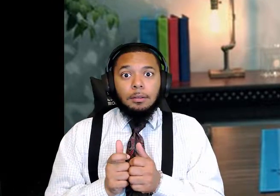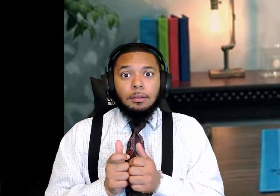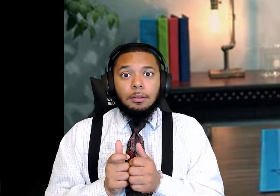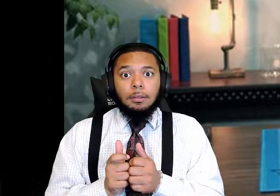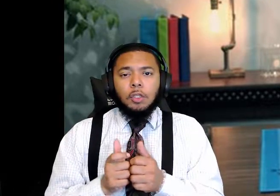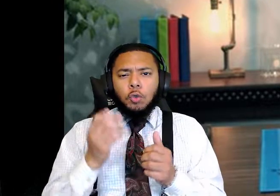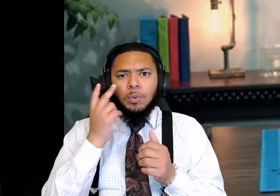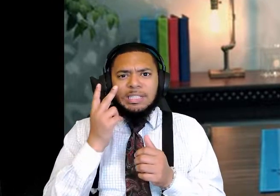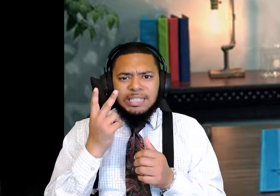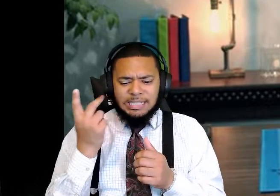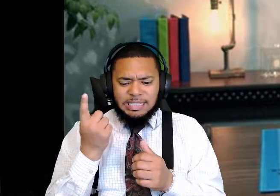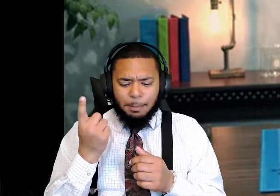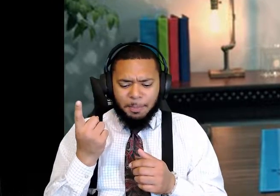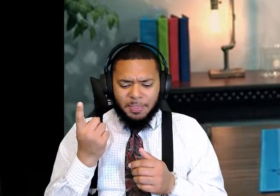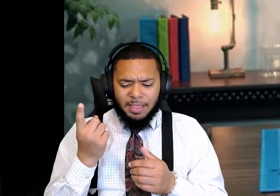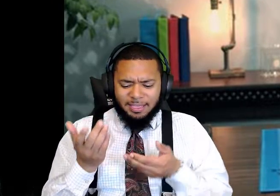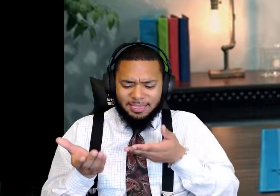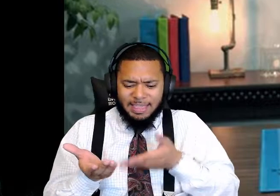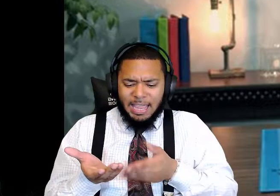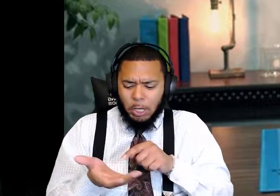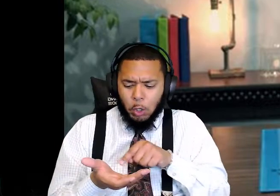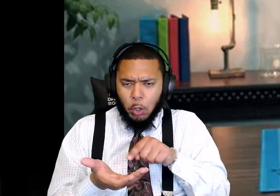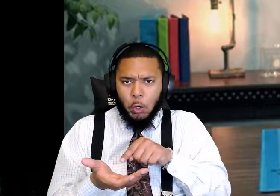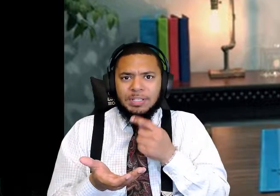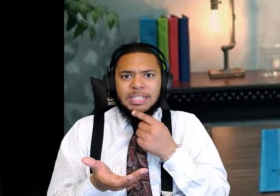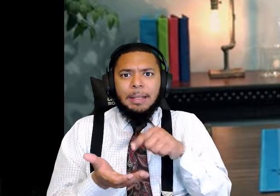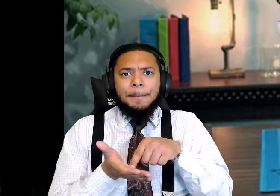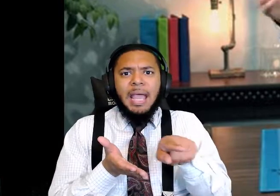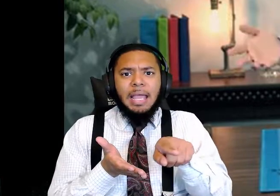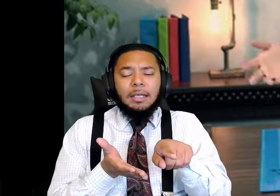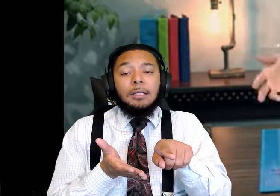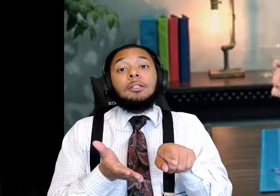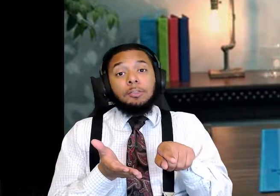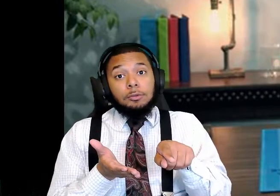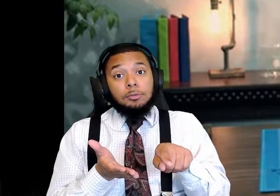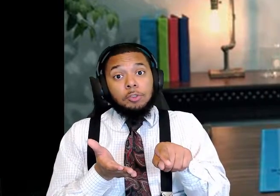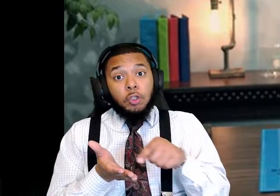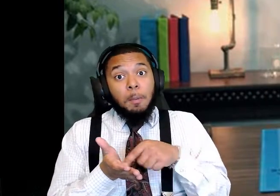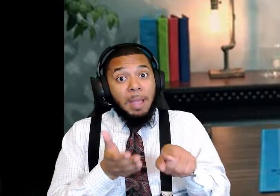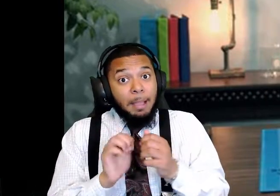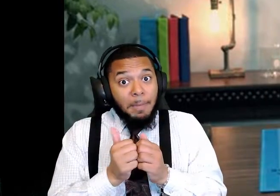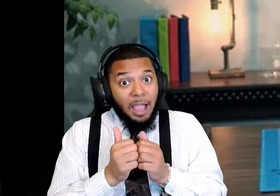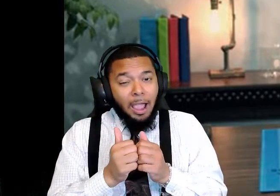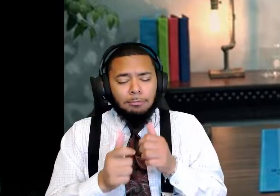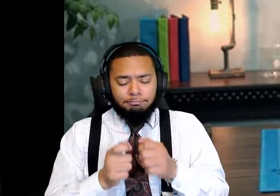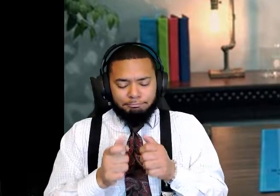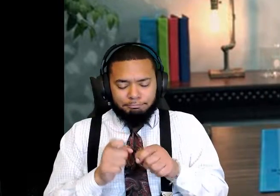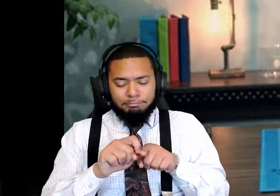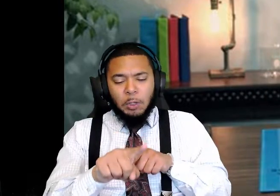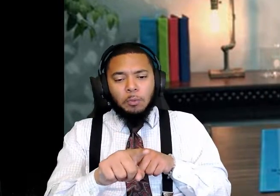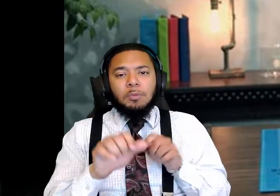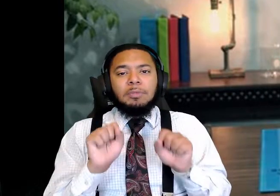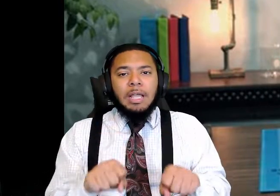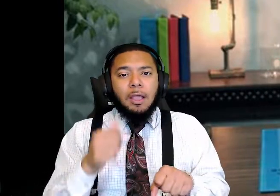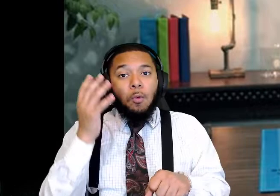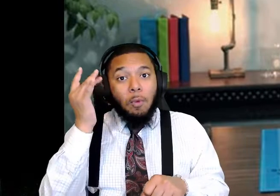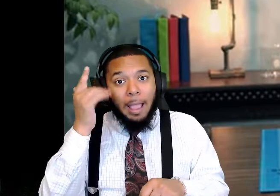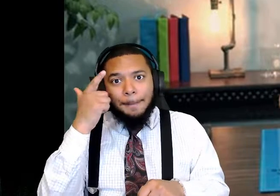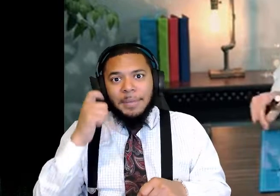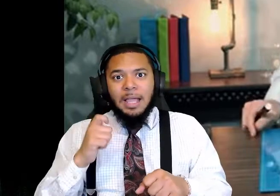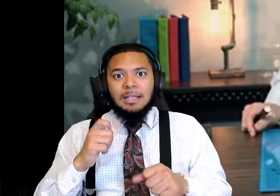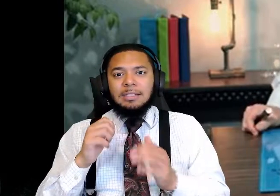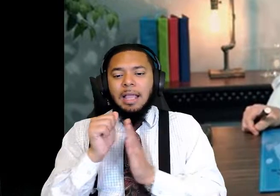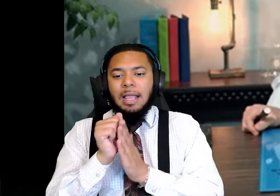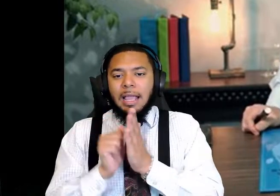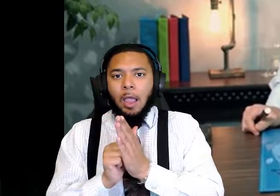that says pay next to it. And you can actually pay somebody through a text message because it connects to your bank account and their